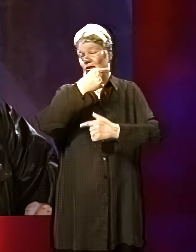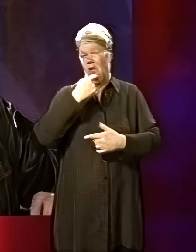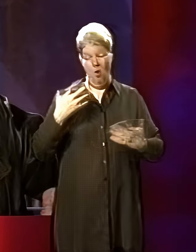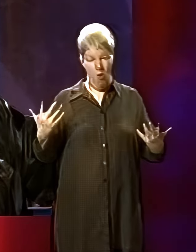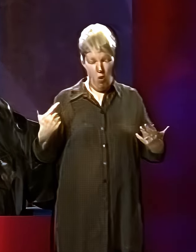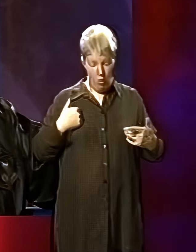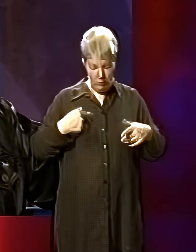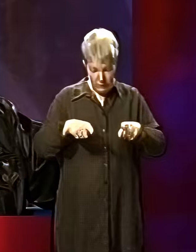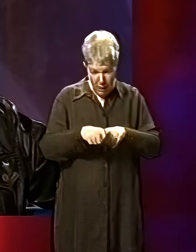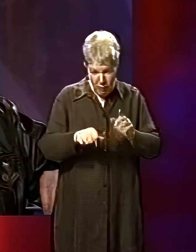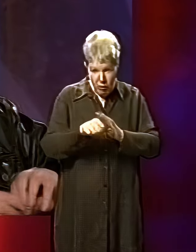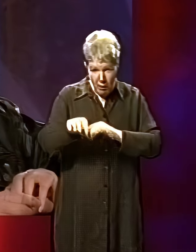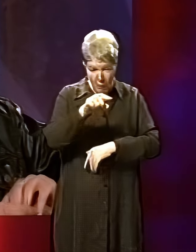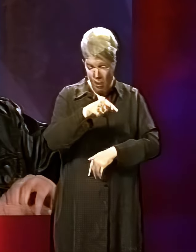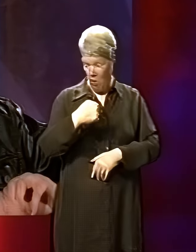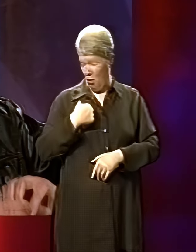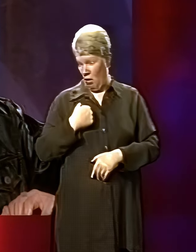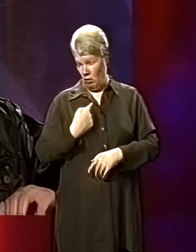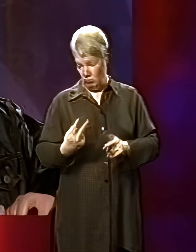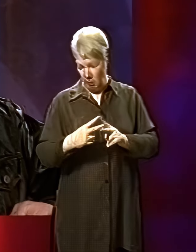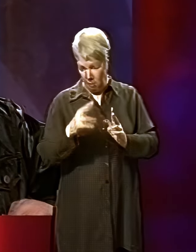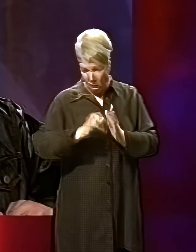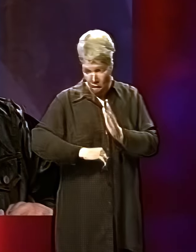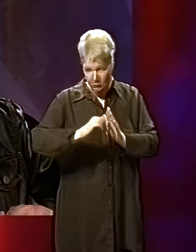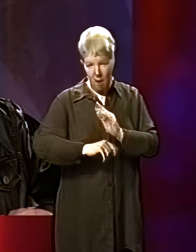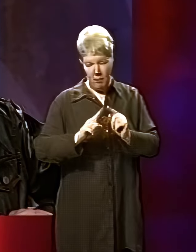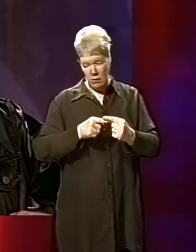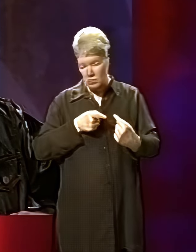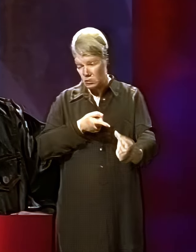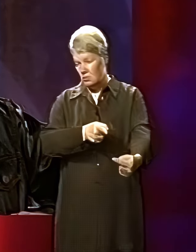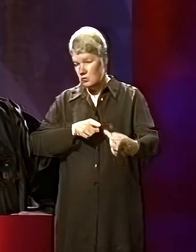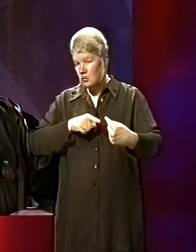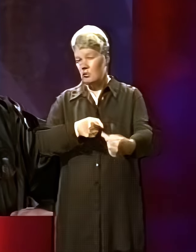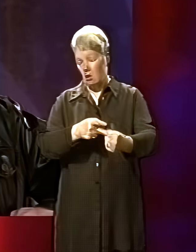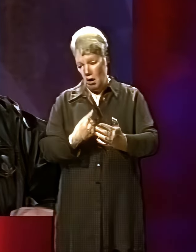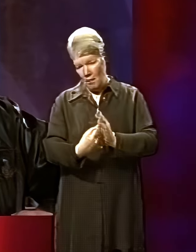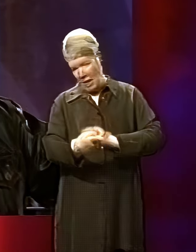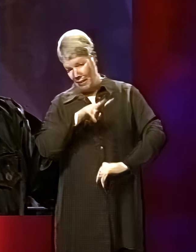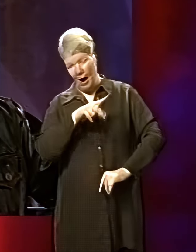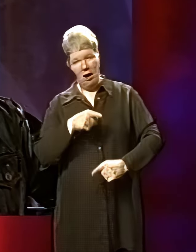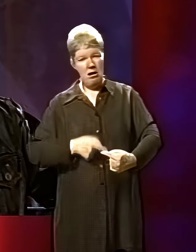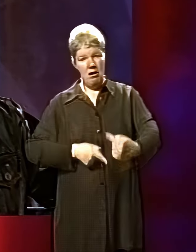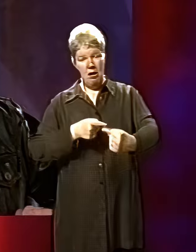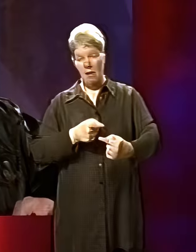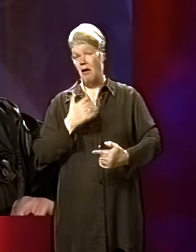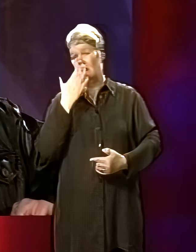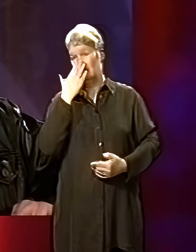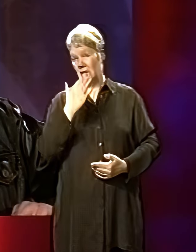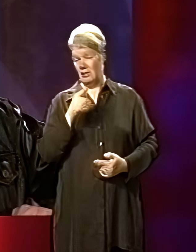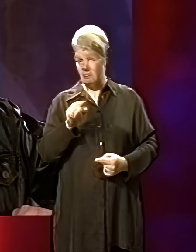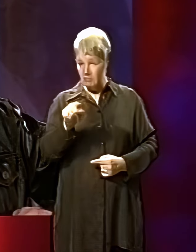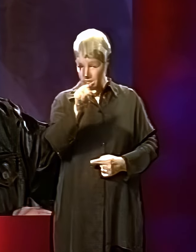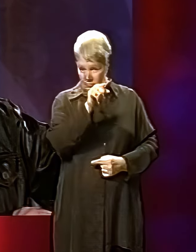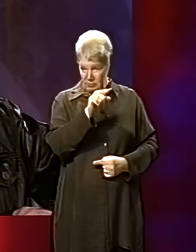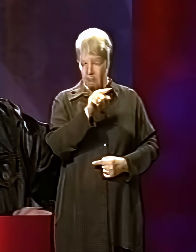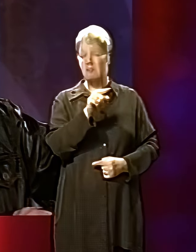you've had the same problems of double charging and long-running battles for refunds. The message from all of you